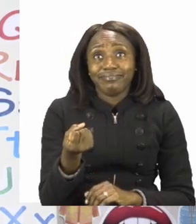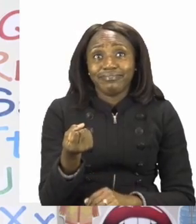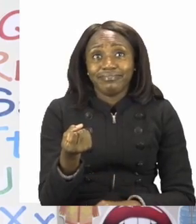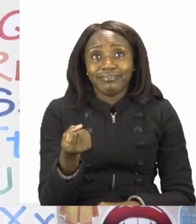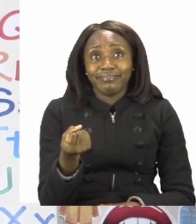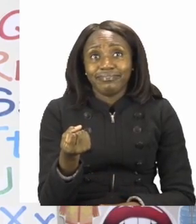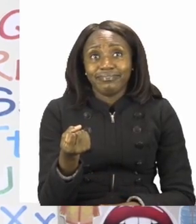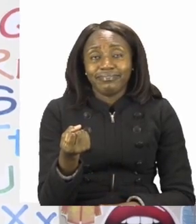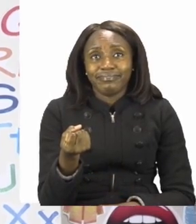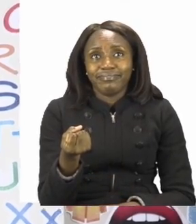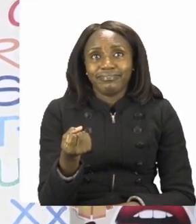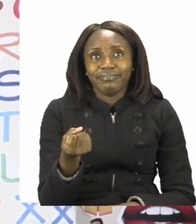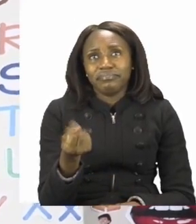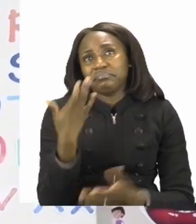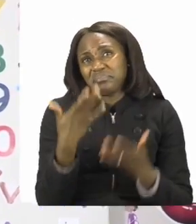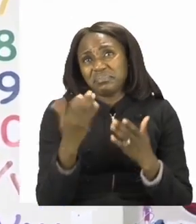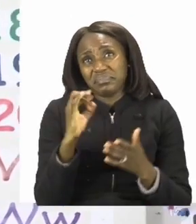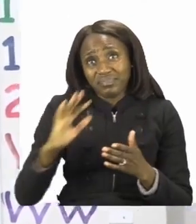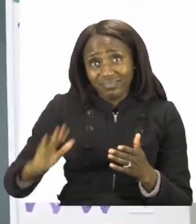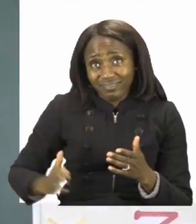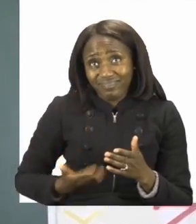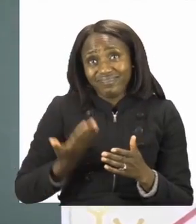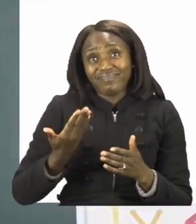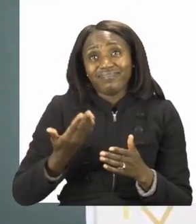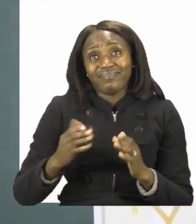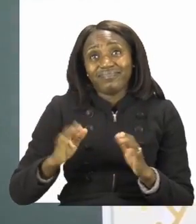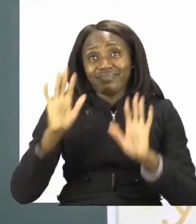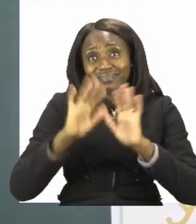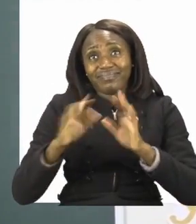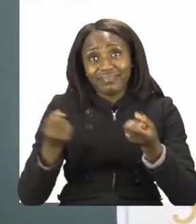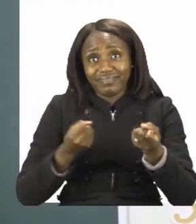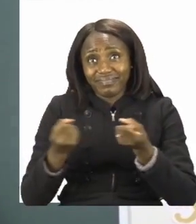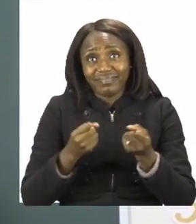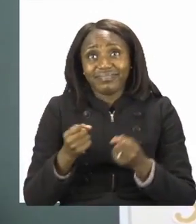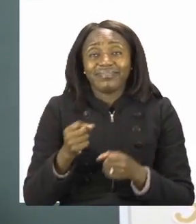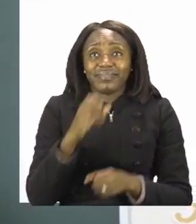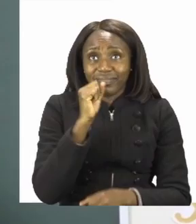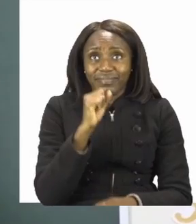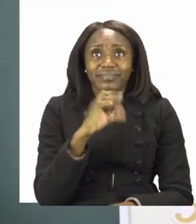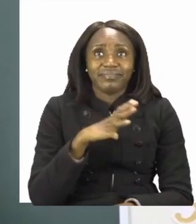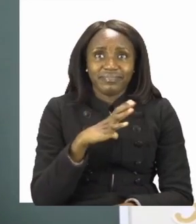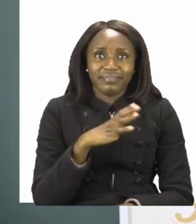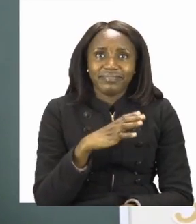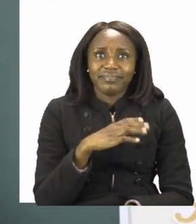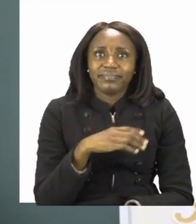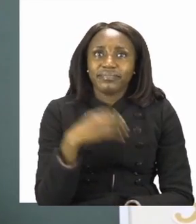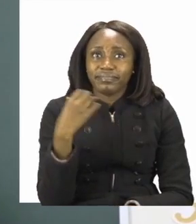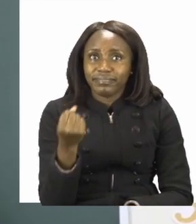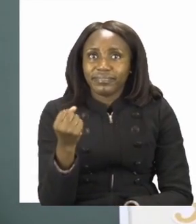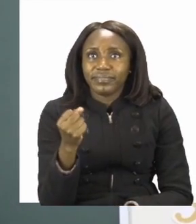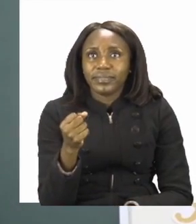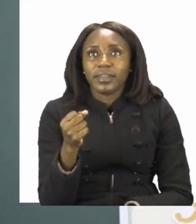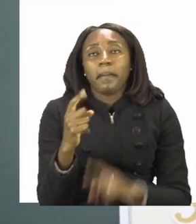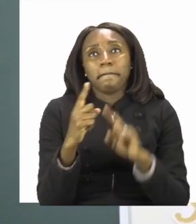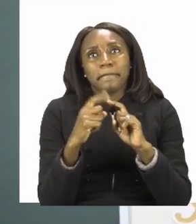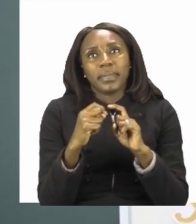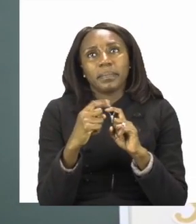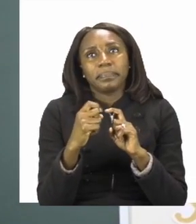orange color, so you can color one of your cars orange. Then we have pink.